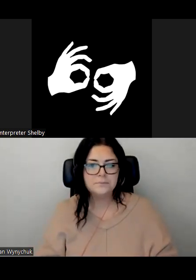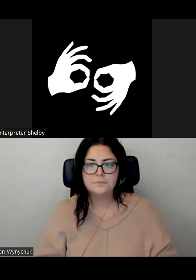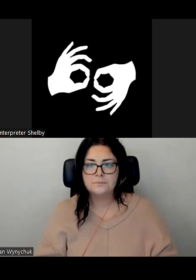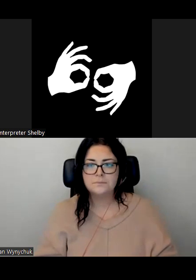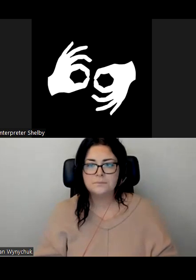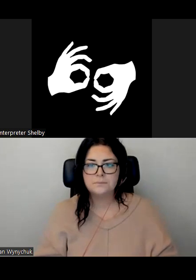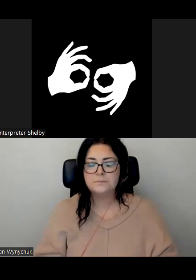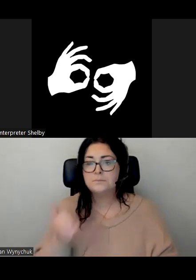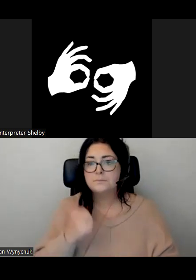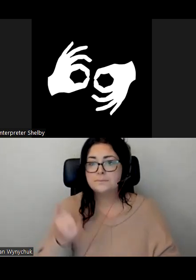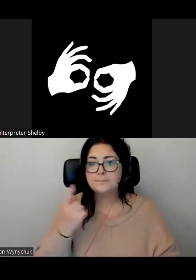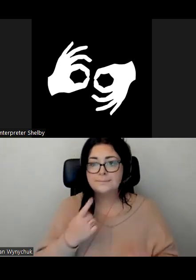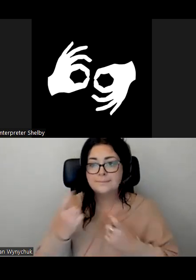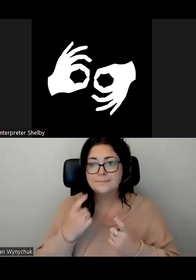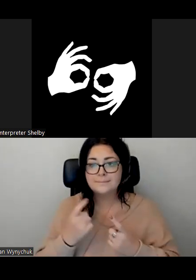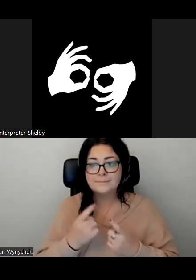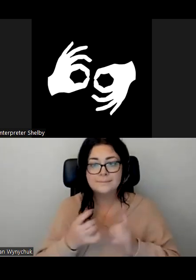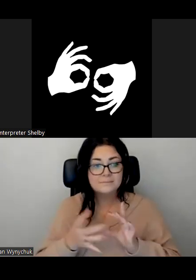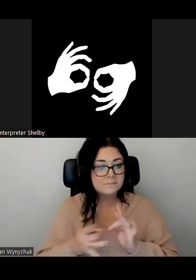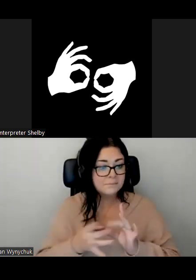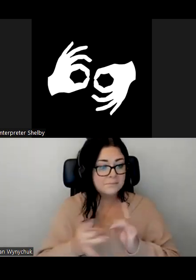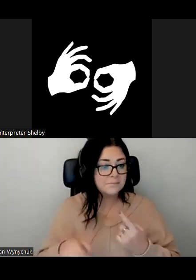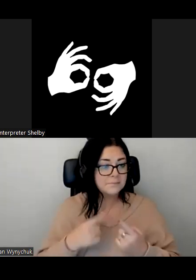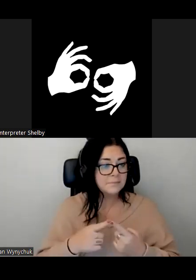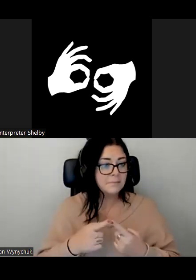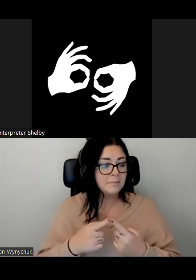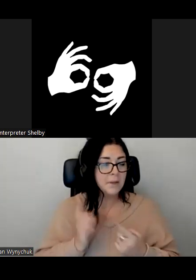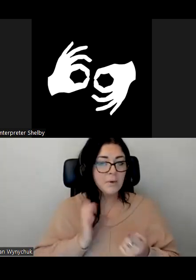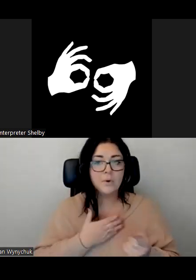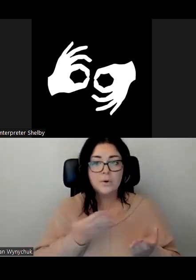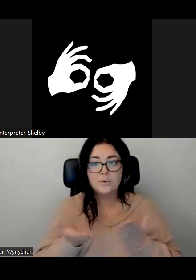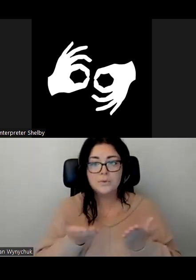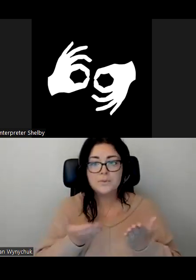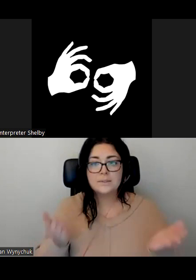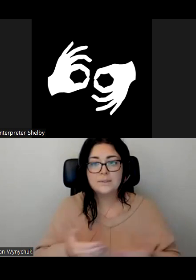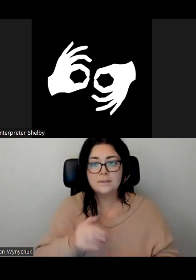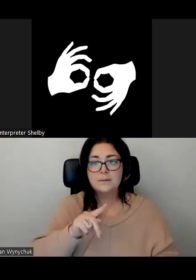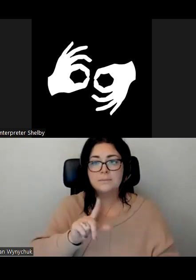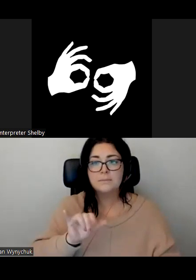So any questions, comments on what we offer from PLIAN?